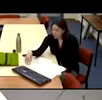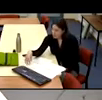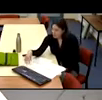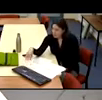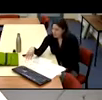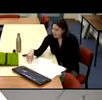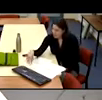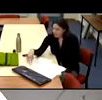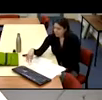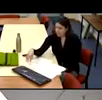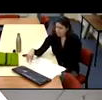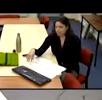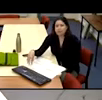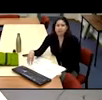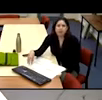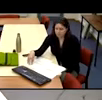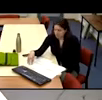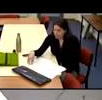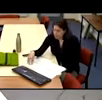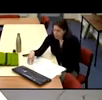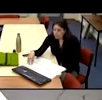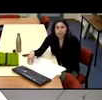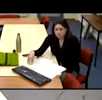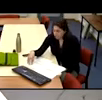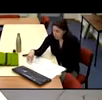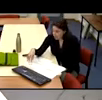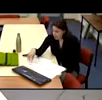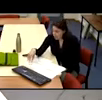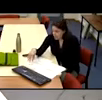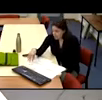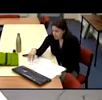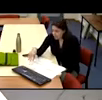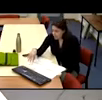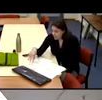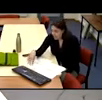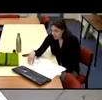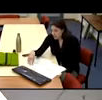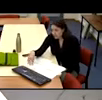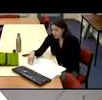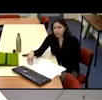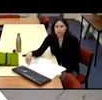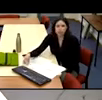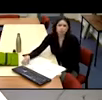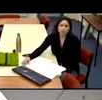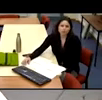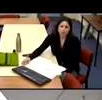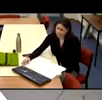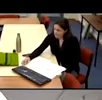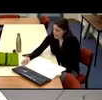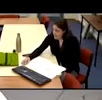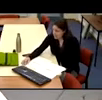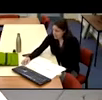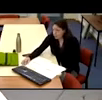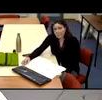ways were they contesting and redefining that word, if at all? Not every person I spoke to thought the word